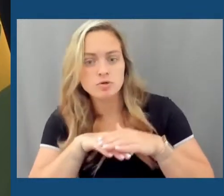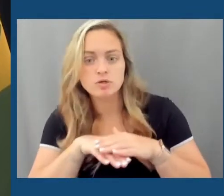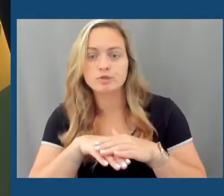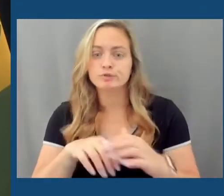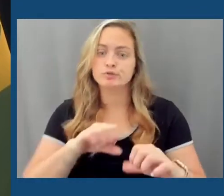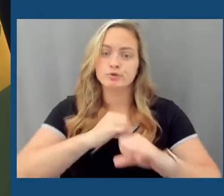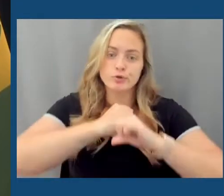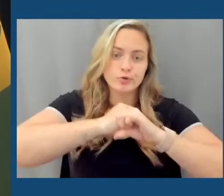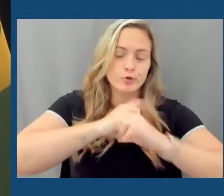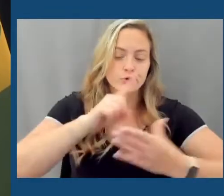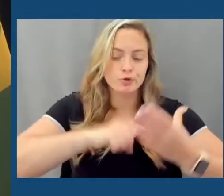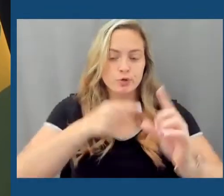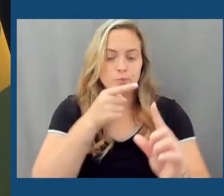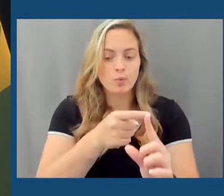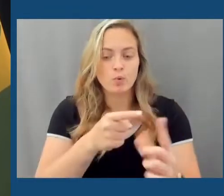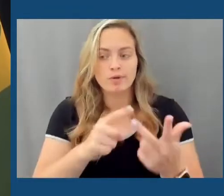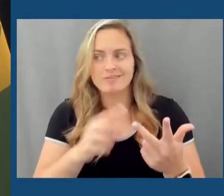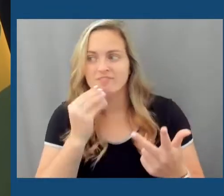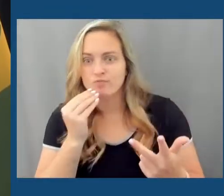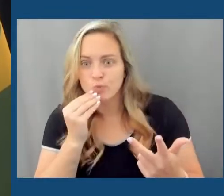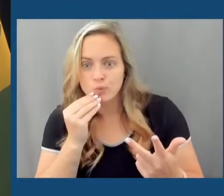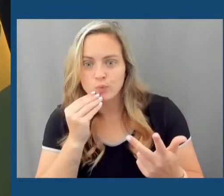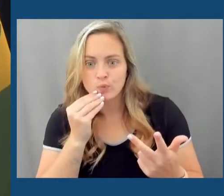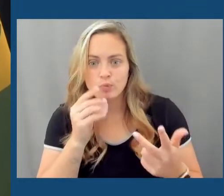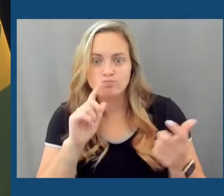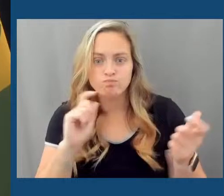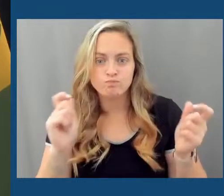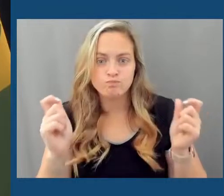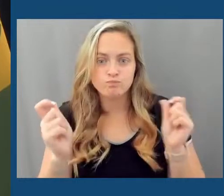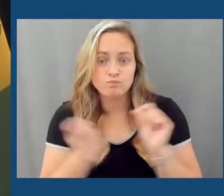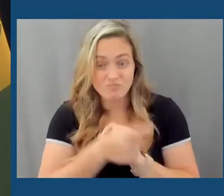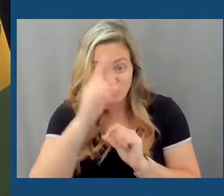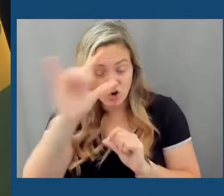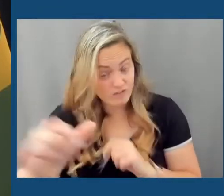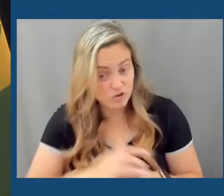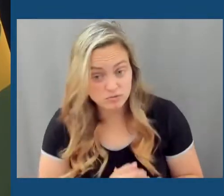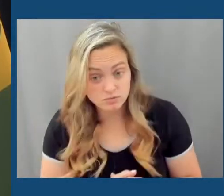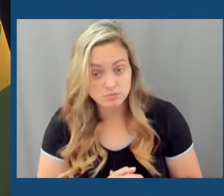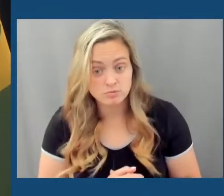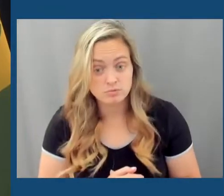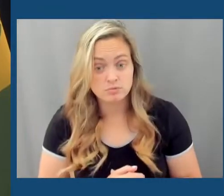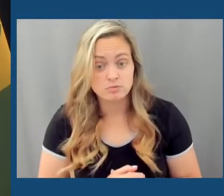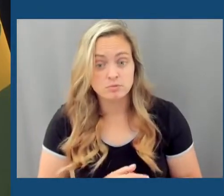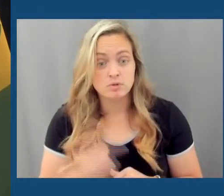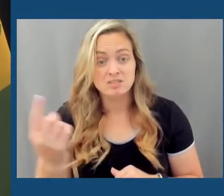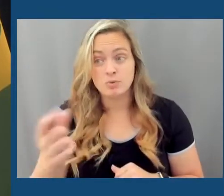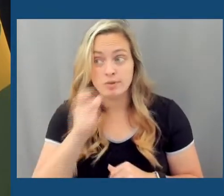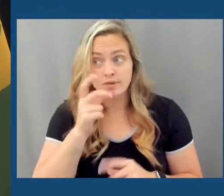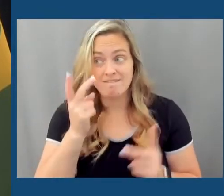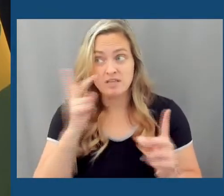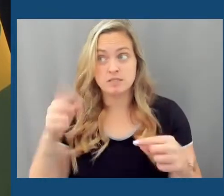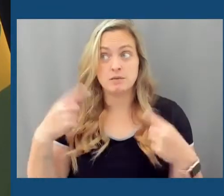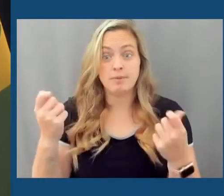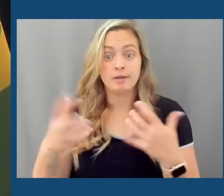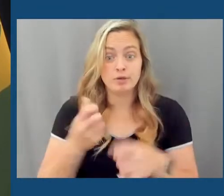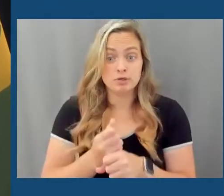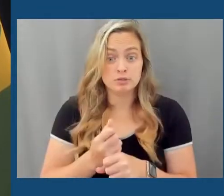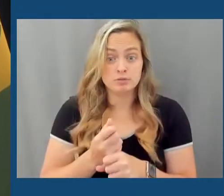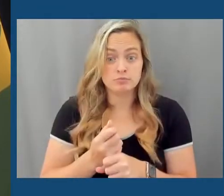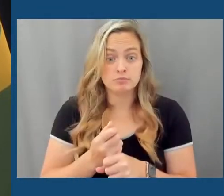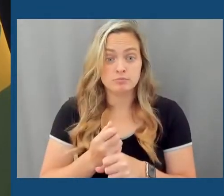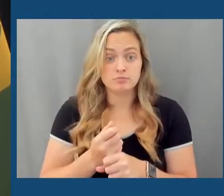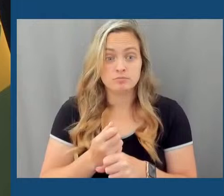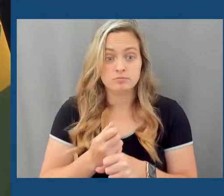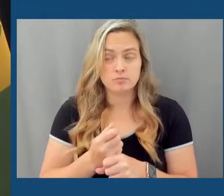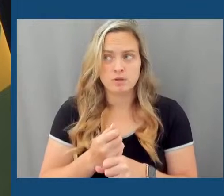the concessions, they're transformed forever. Someone who's not visited here in a number of years, their